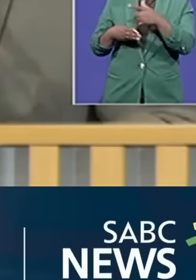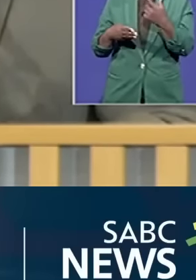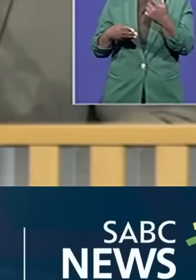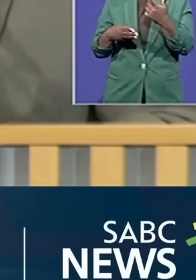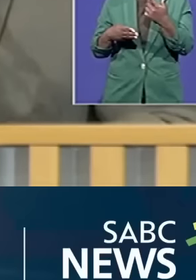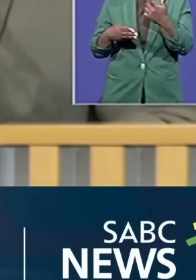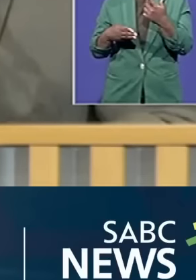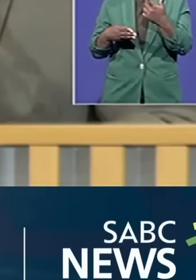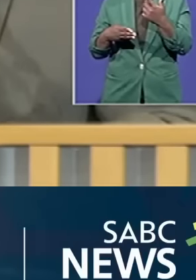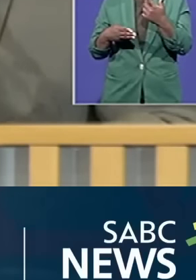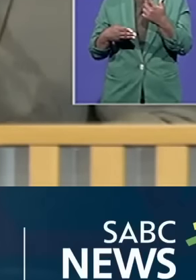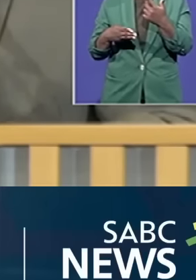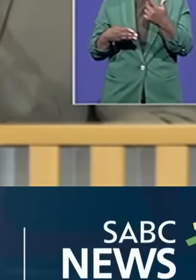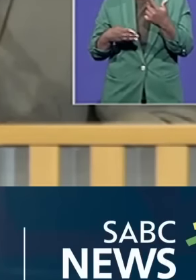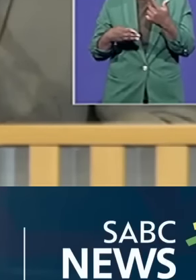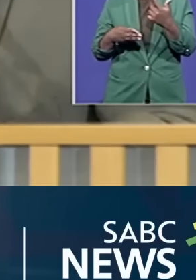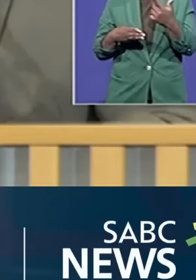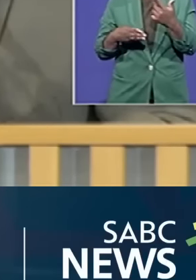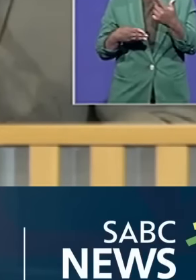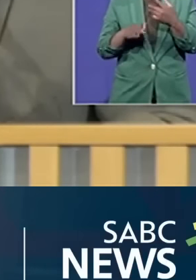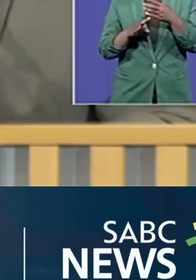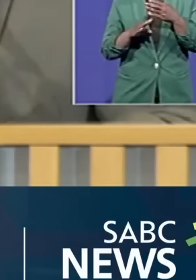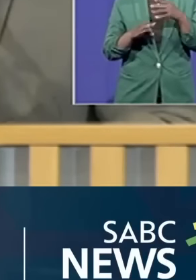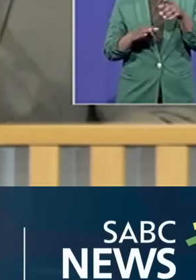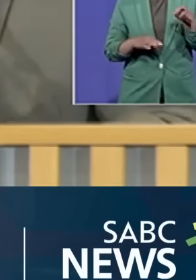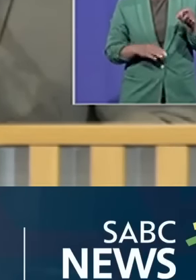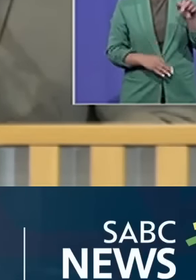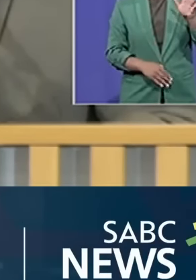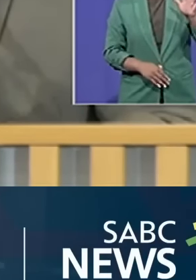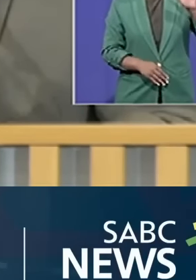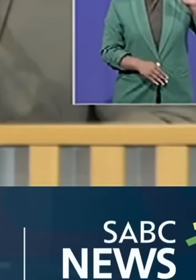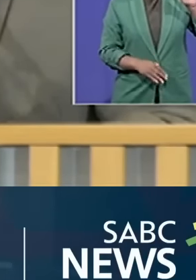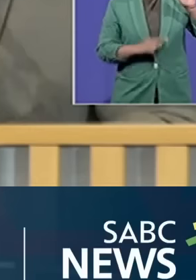one you took before us here